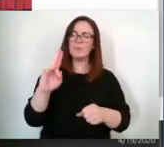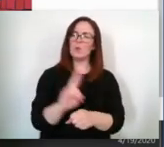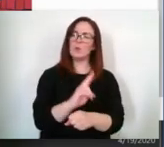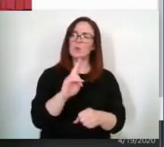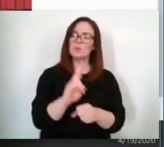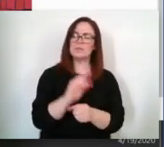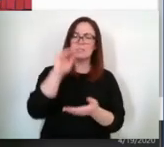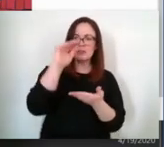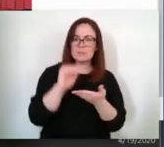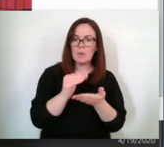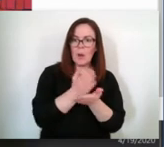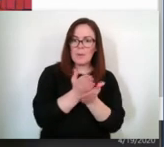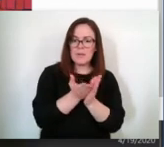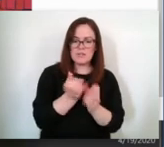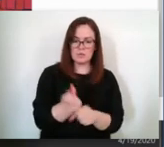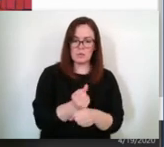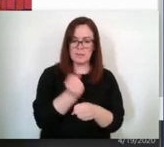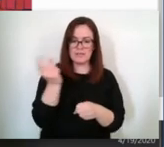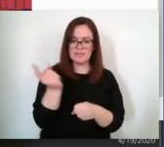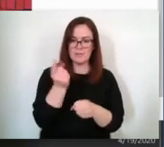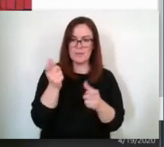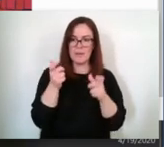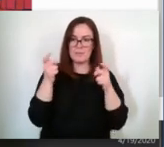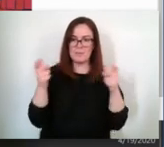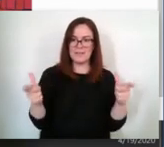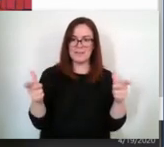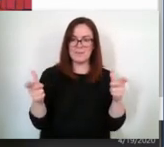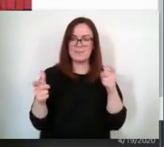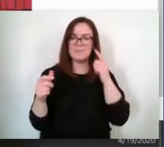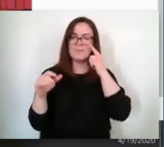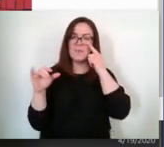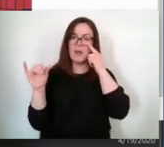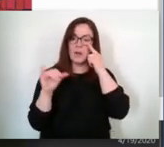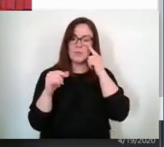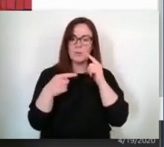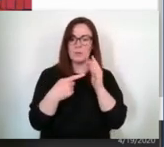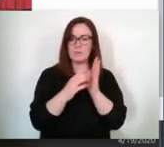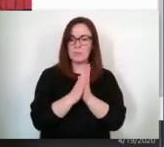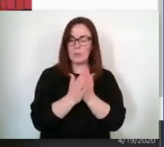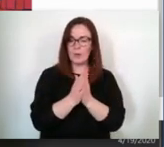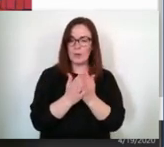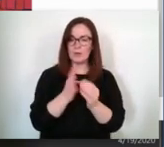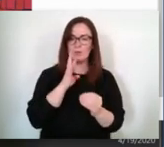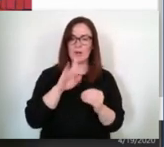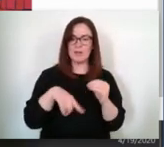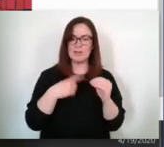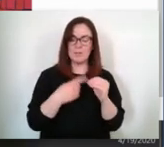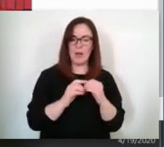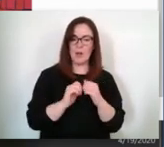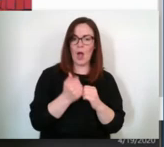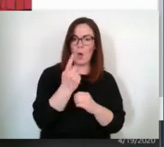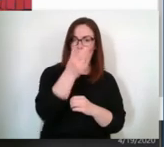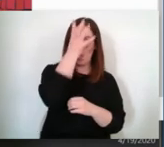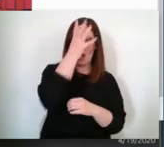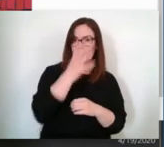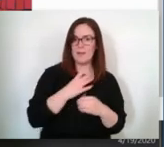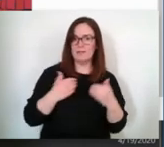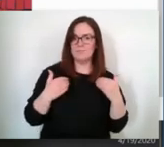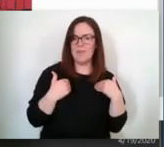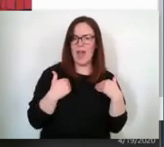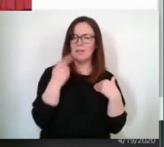smaller pieces to make something big. And also, this book talks about how one man had a